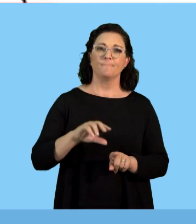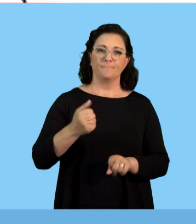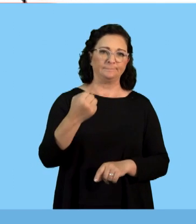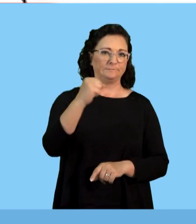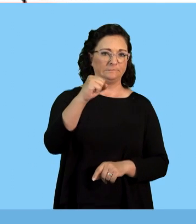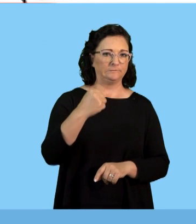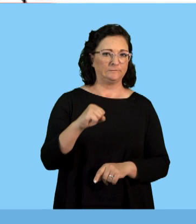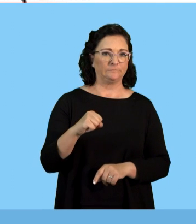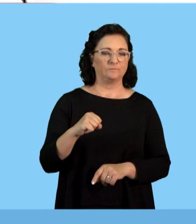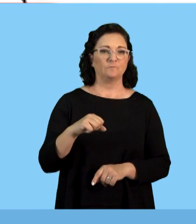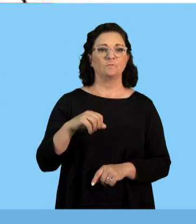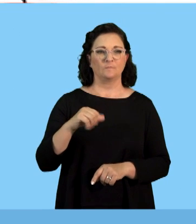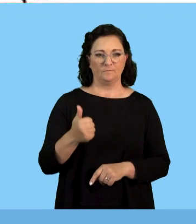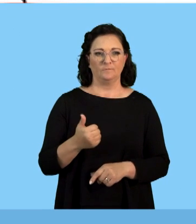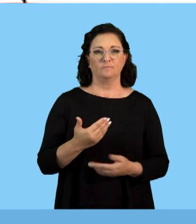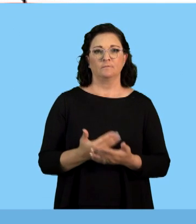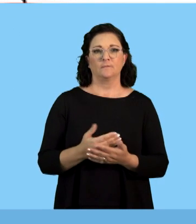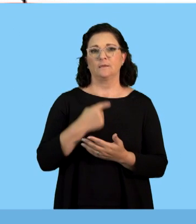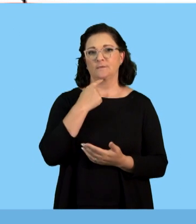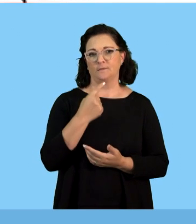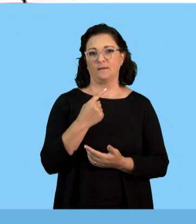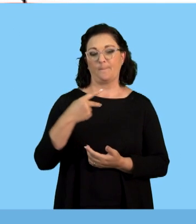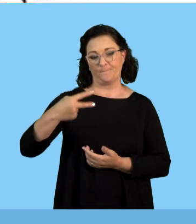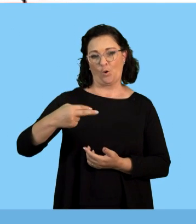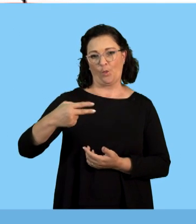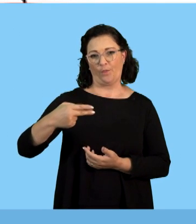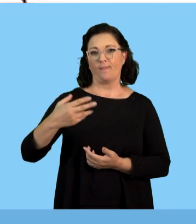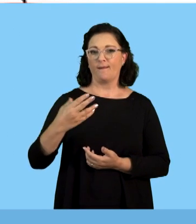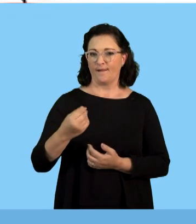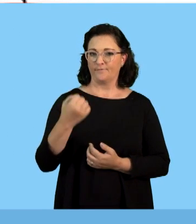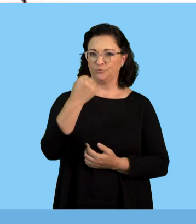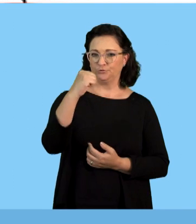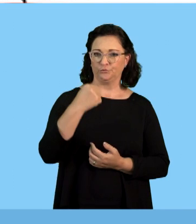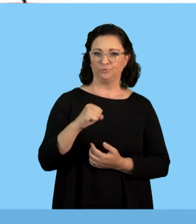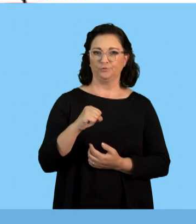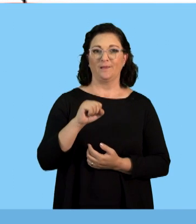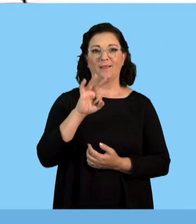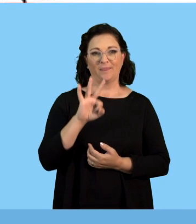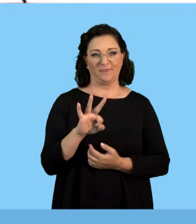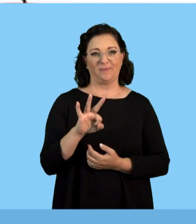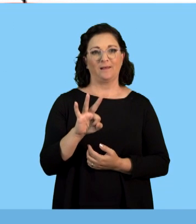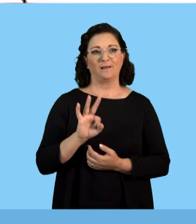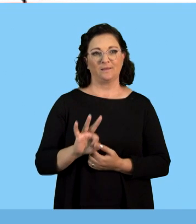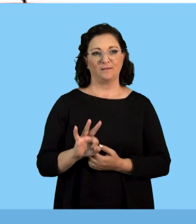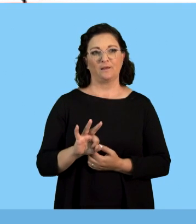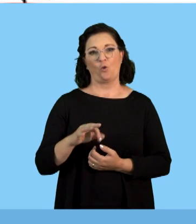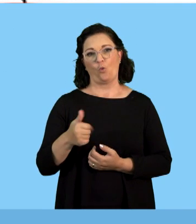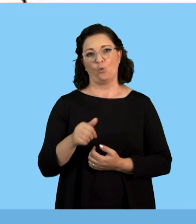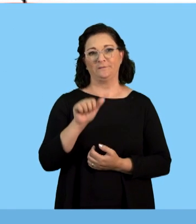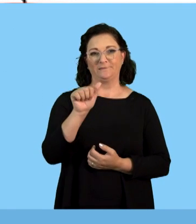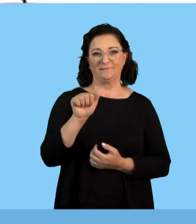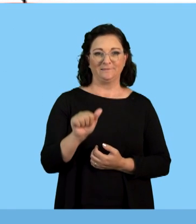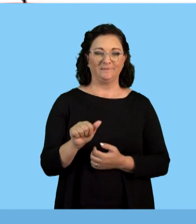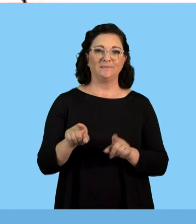same resistance. In this case, we can say they each have the resistance of 3 ohms each or